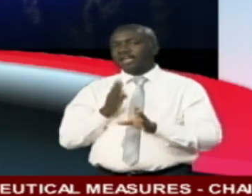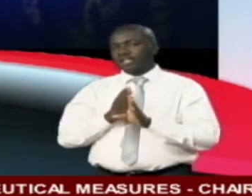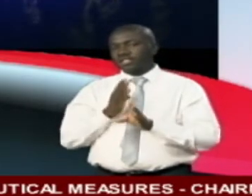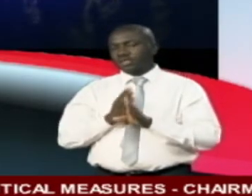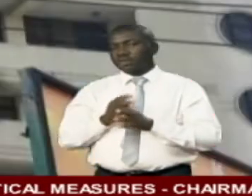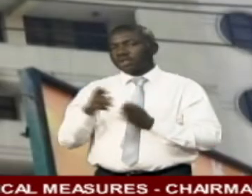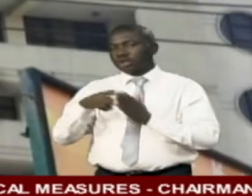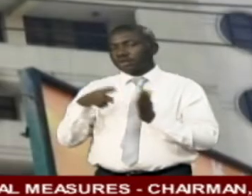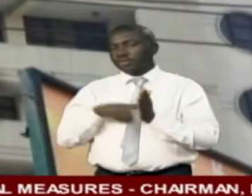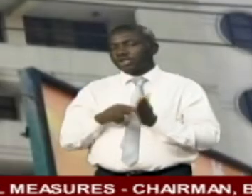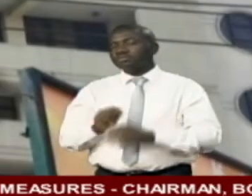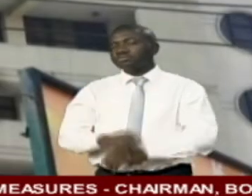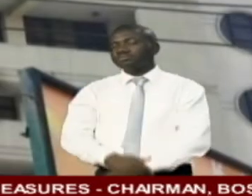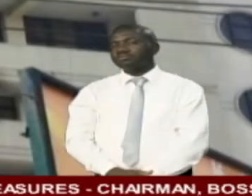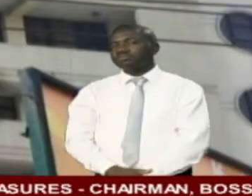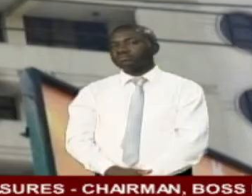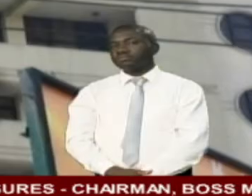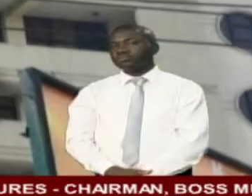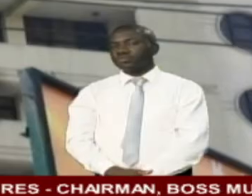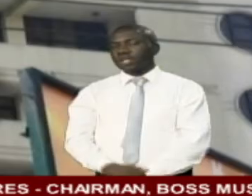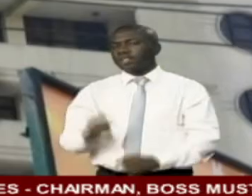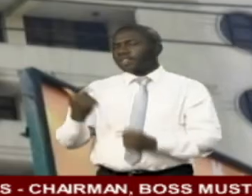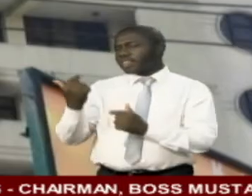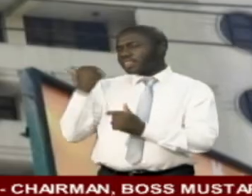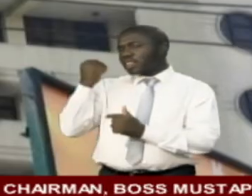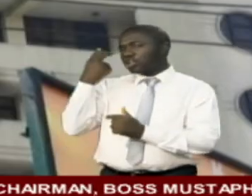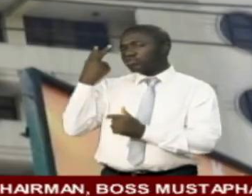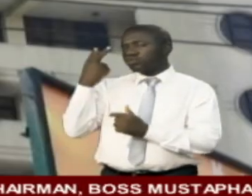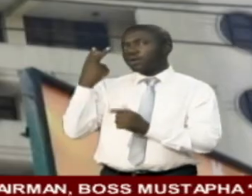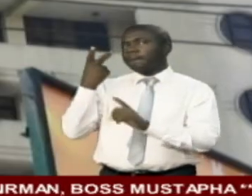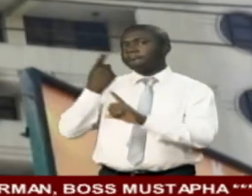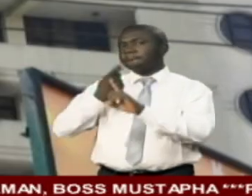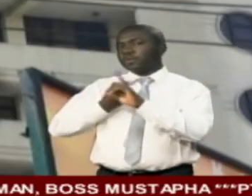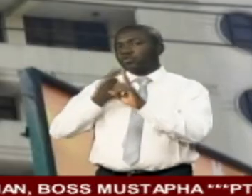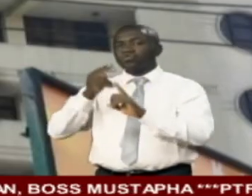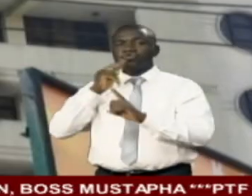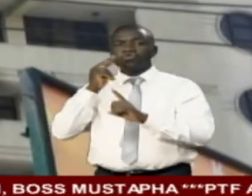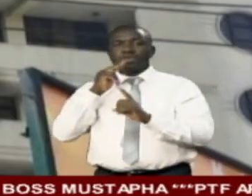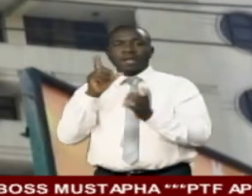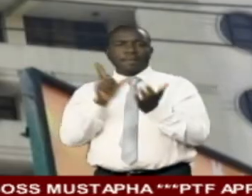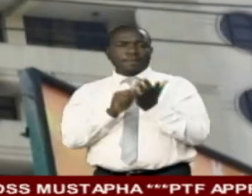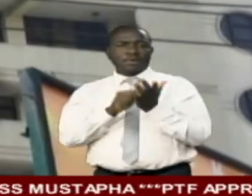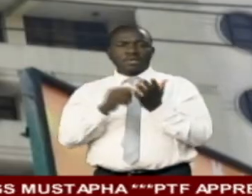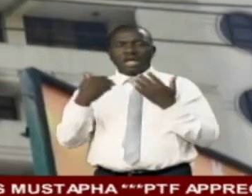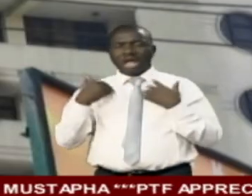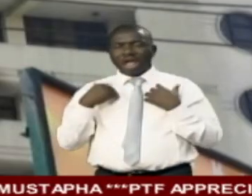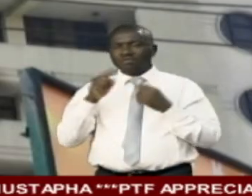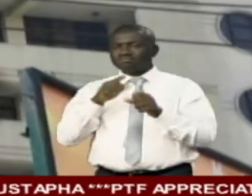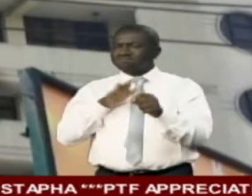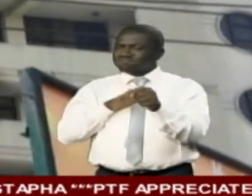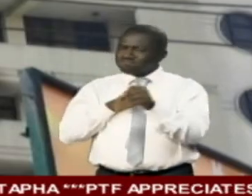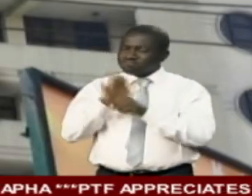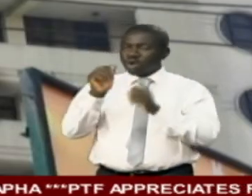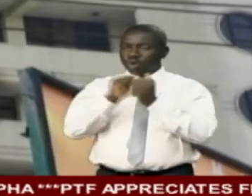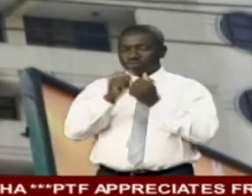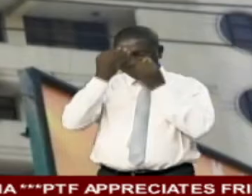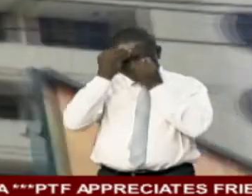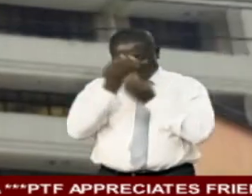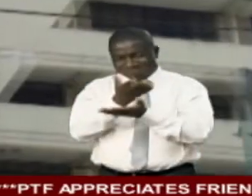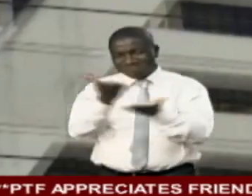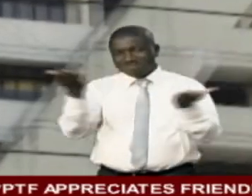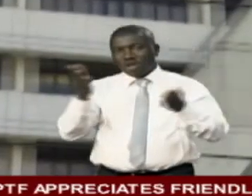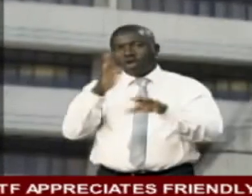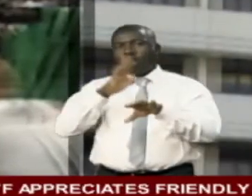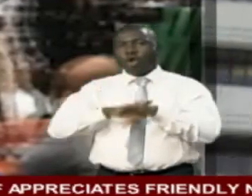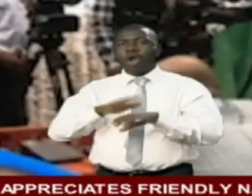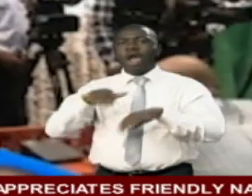reports. In the last 2 months, the Nigerian media has been inundated with stories of alleged financial recklessness in the